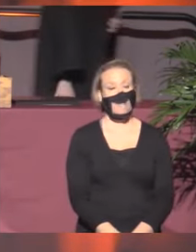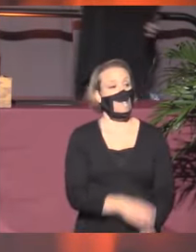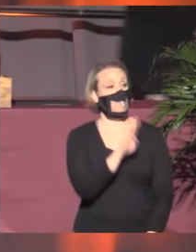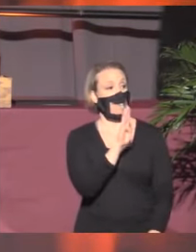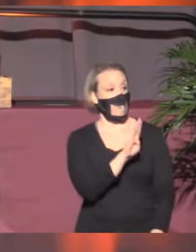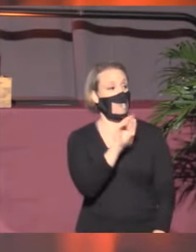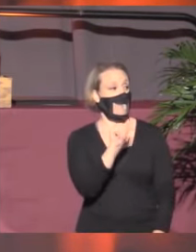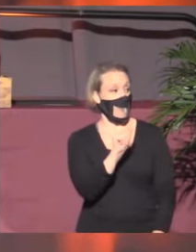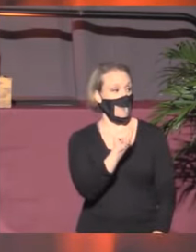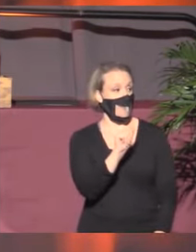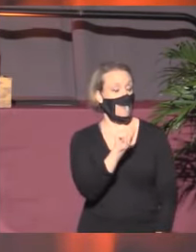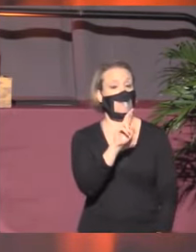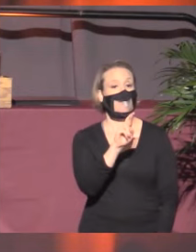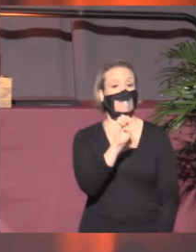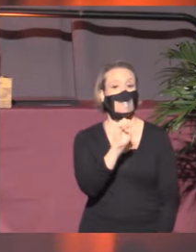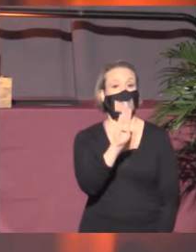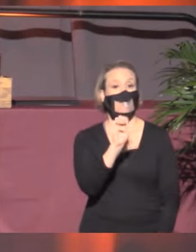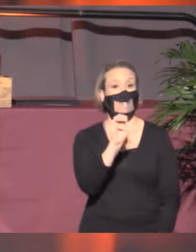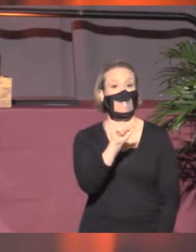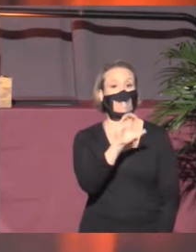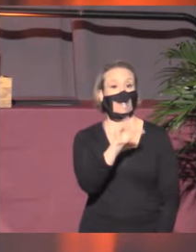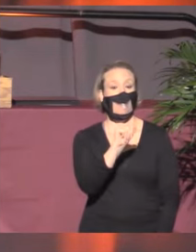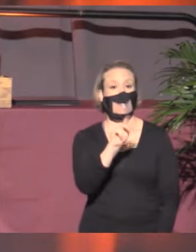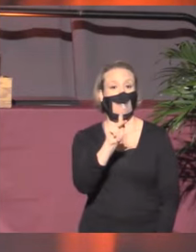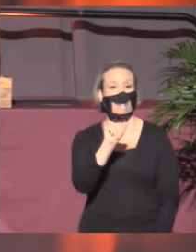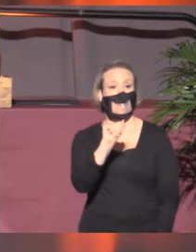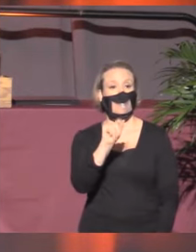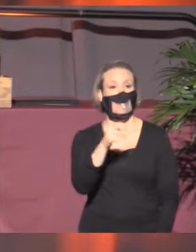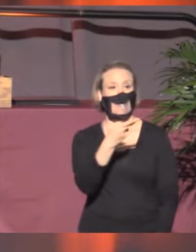Bachelor of Arts, Rebecca Kathleen Hausman.